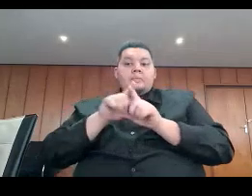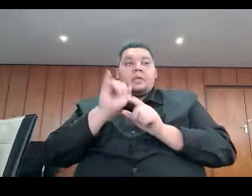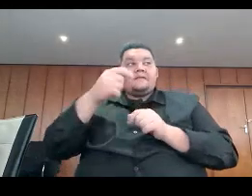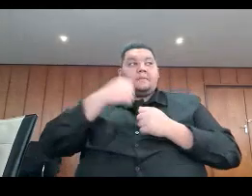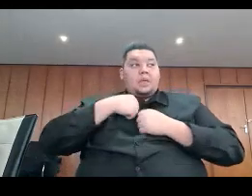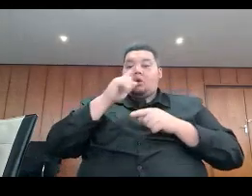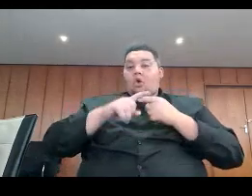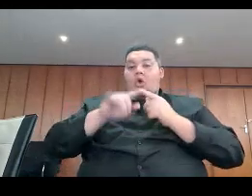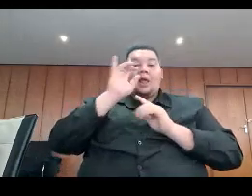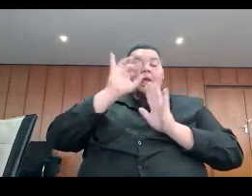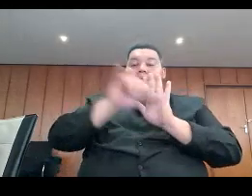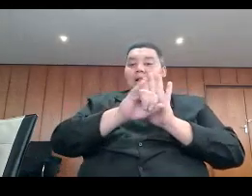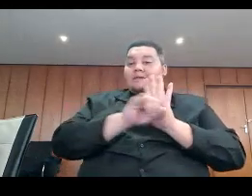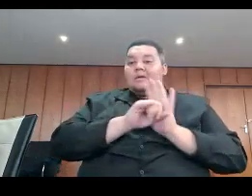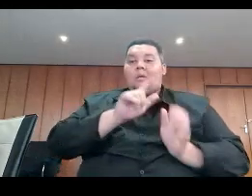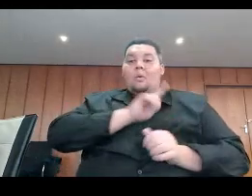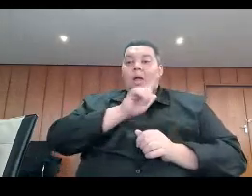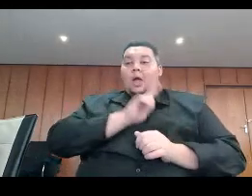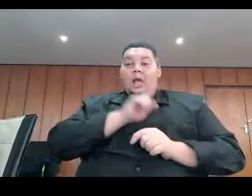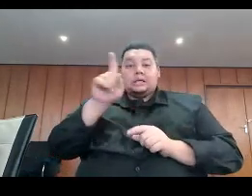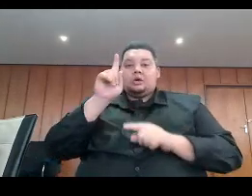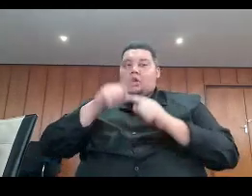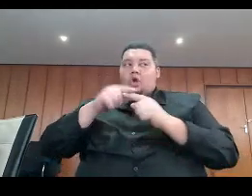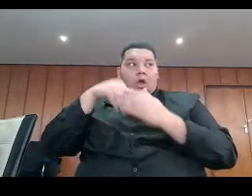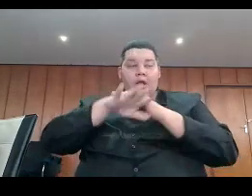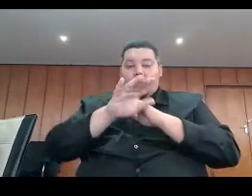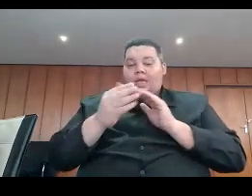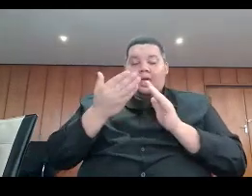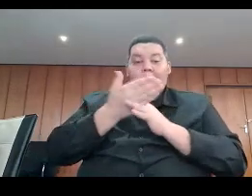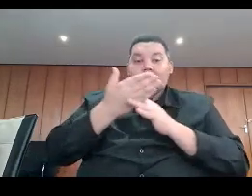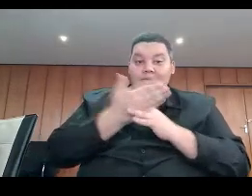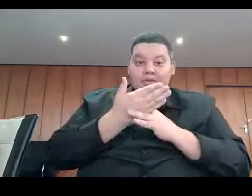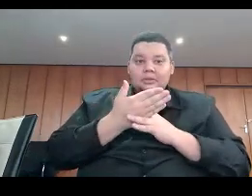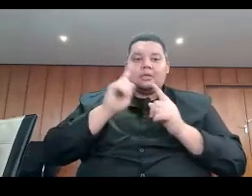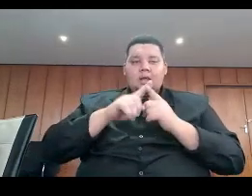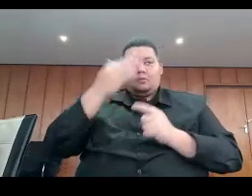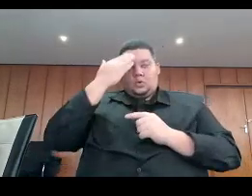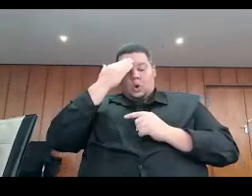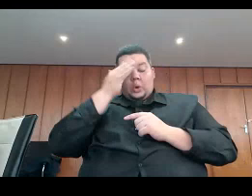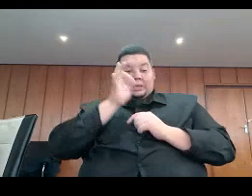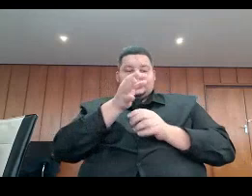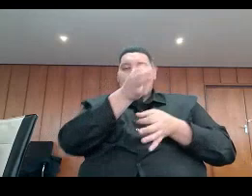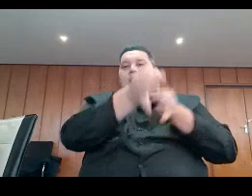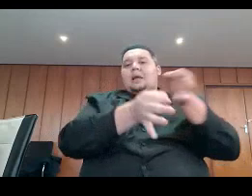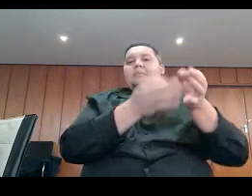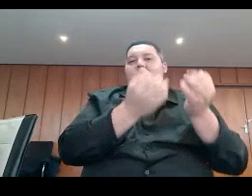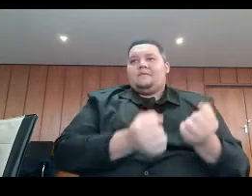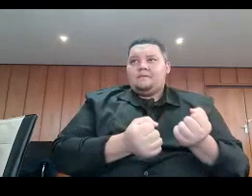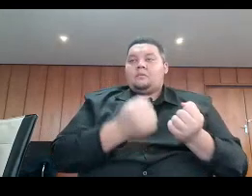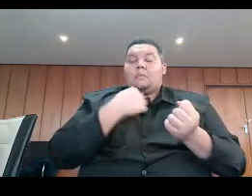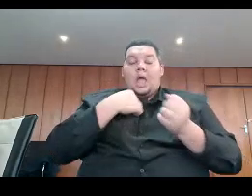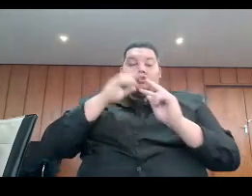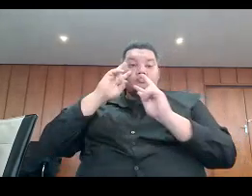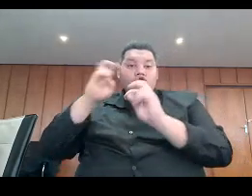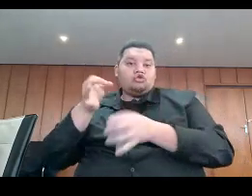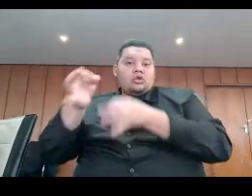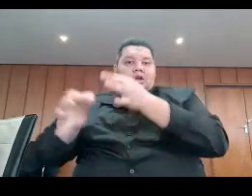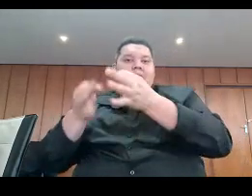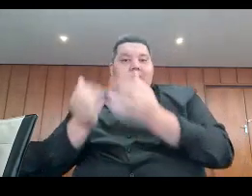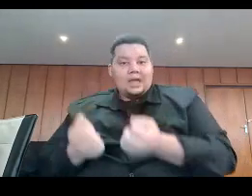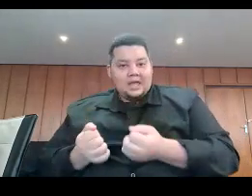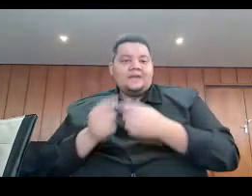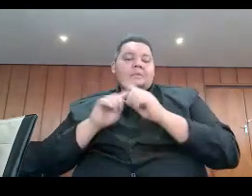identify why they cannot access that service and what may be needed, then you know you got a gap in your research and